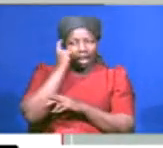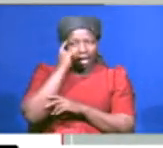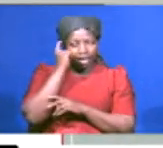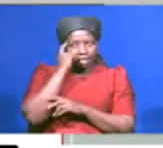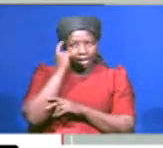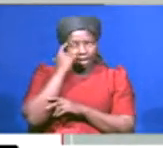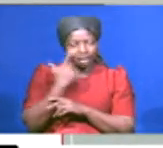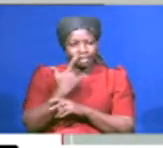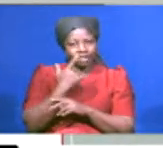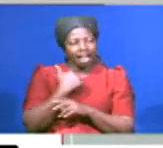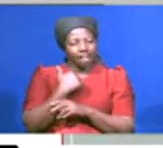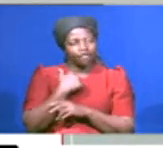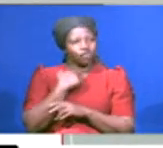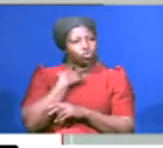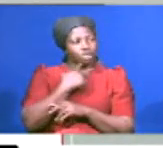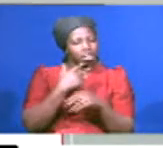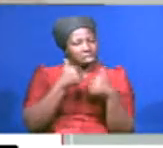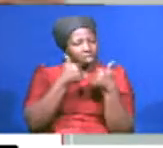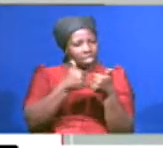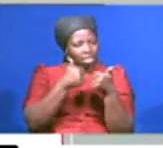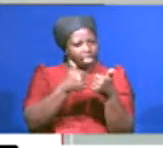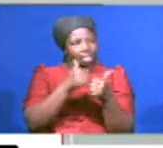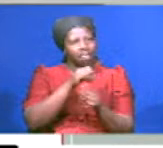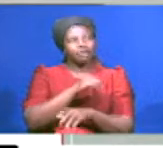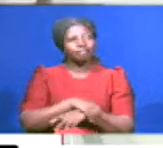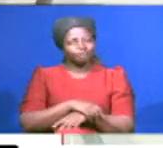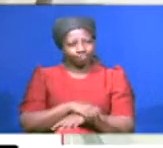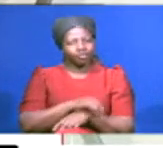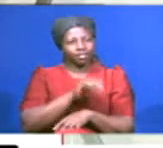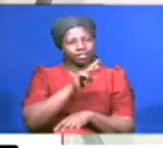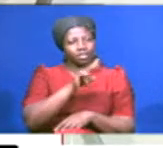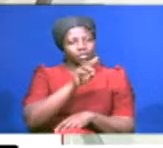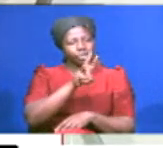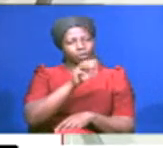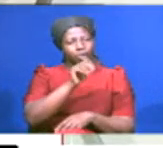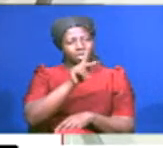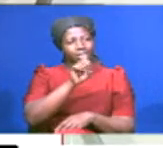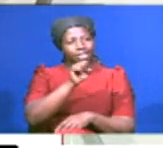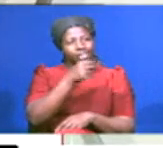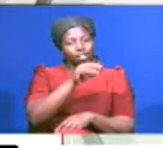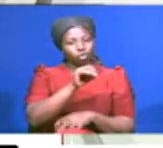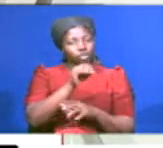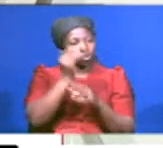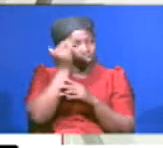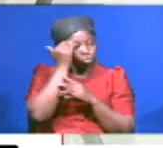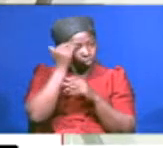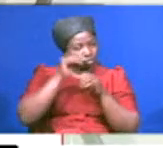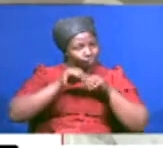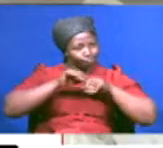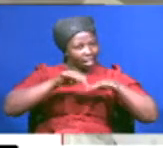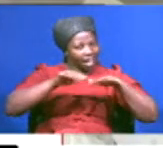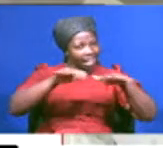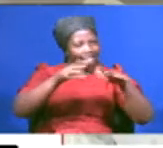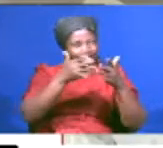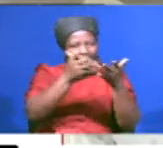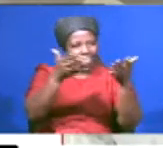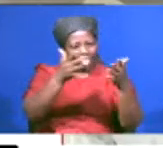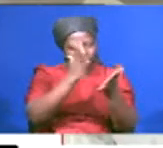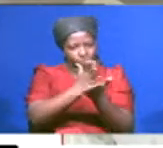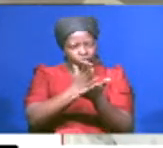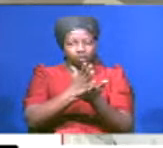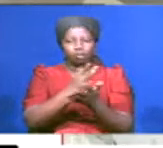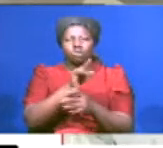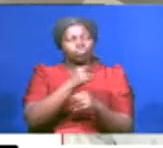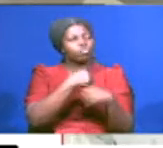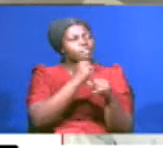tunes. Yeah. And like you said, Wakesho is already very, very popular right now. Yeah. So how do you compose your tunes?